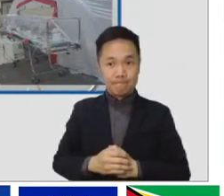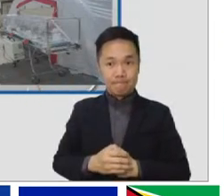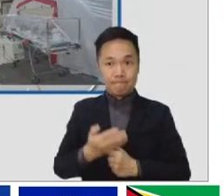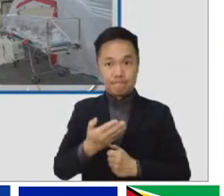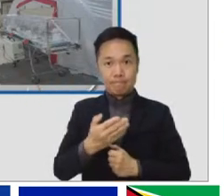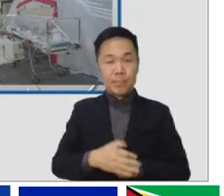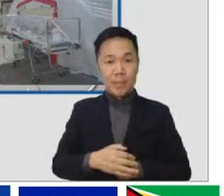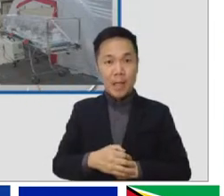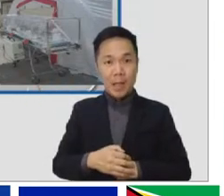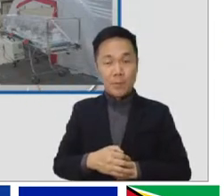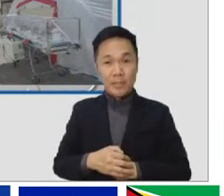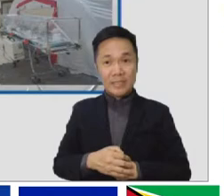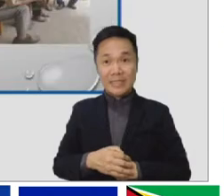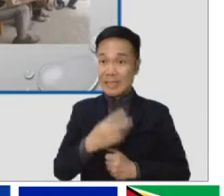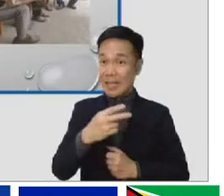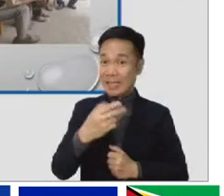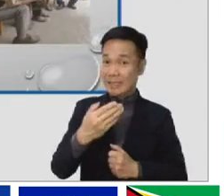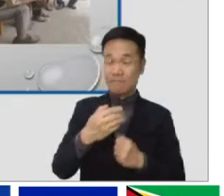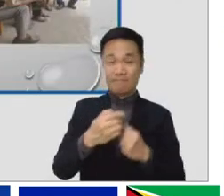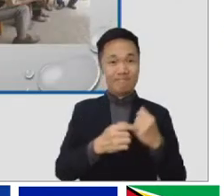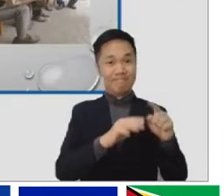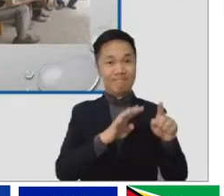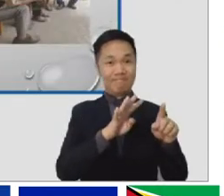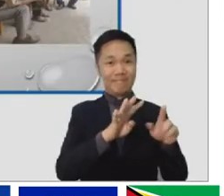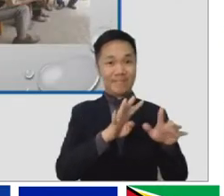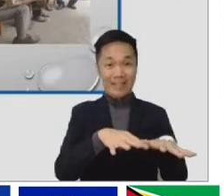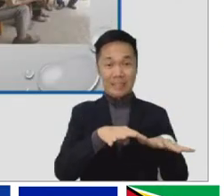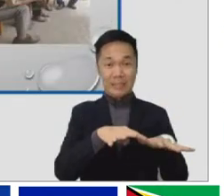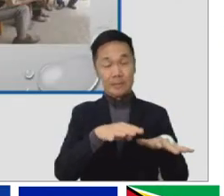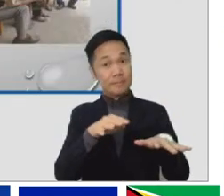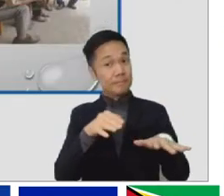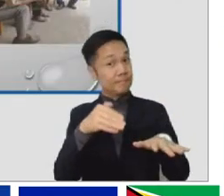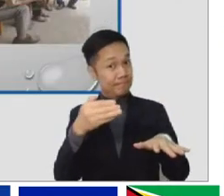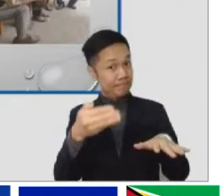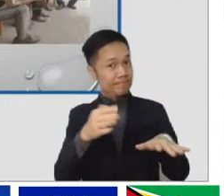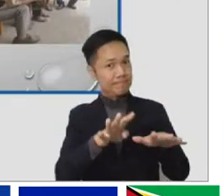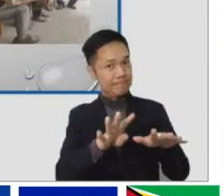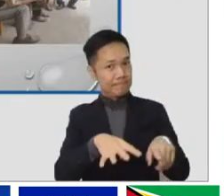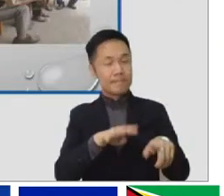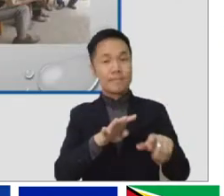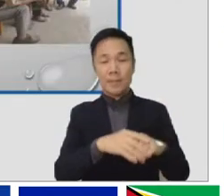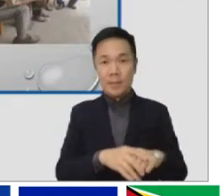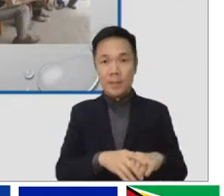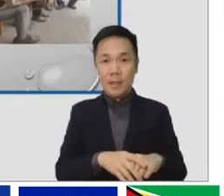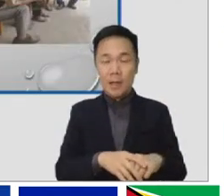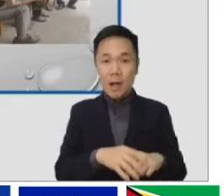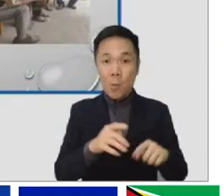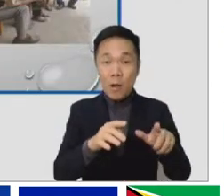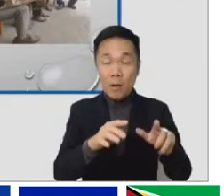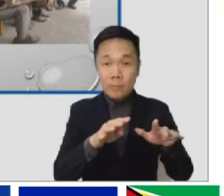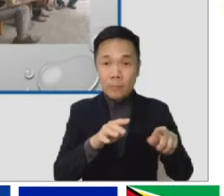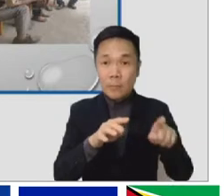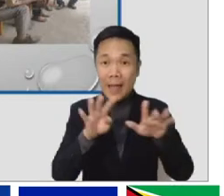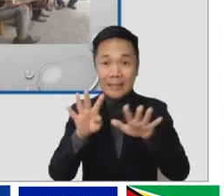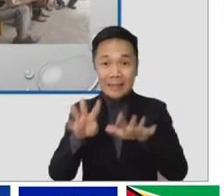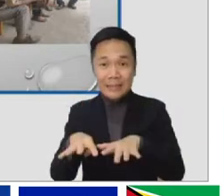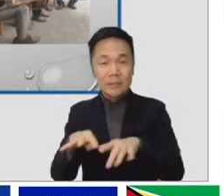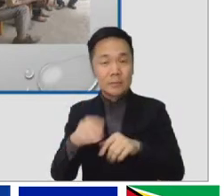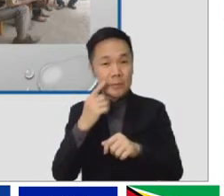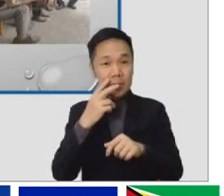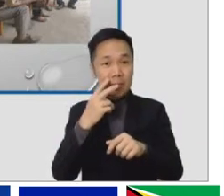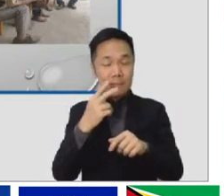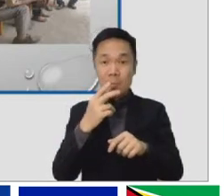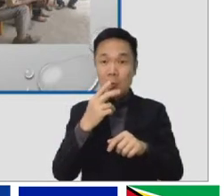9th, next slide please, we had the La Soufriere eruption, where we went into explosive eruptions